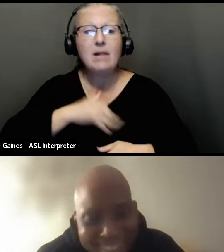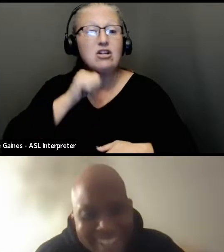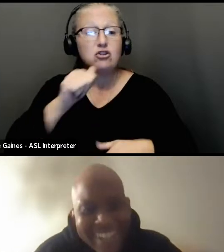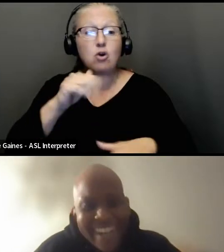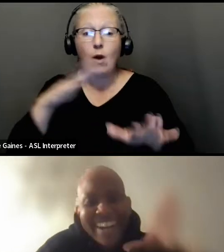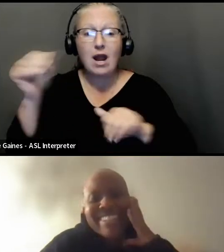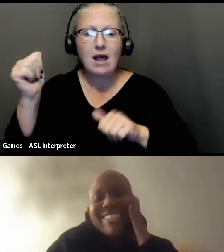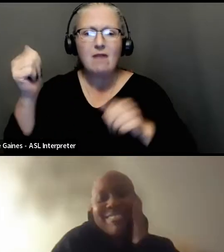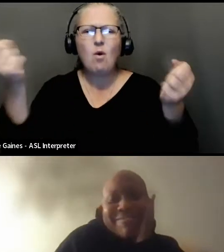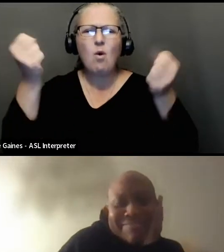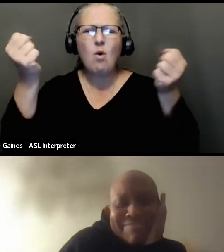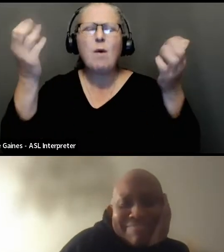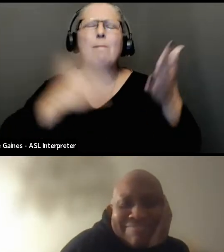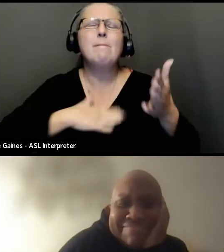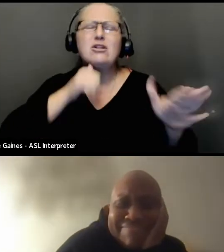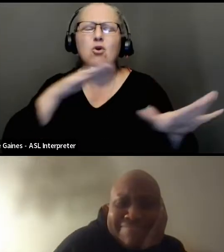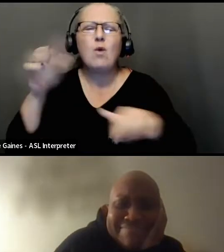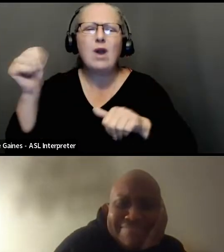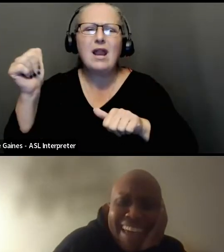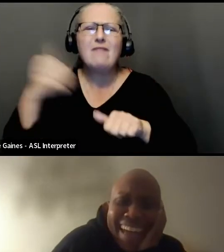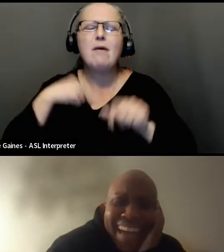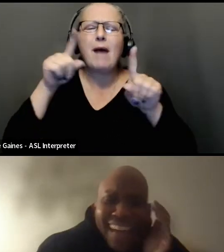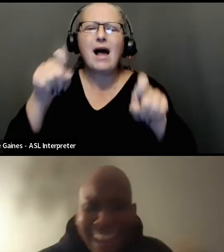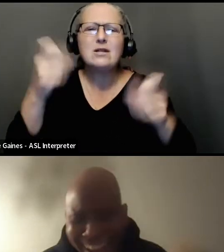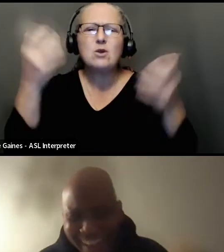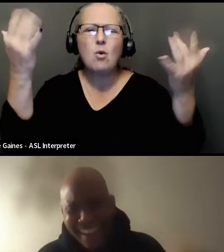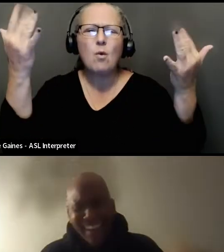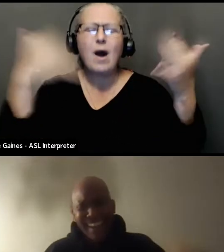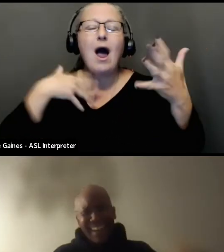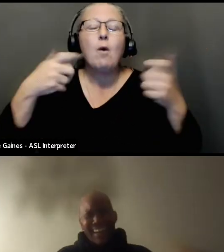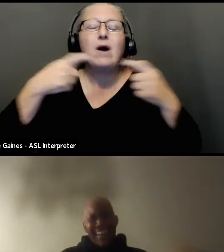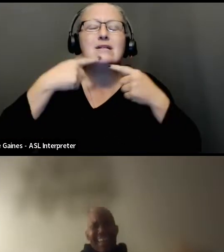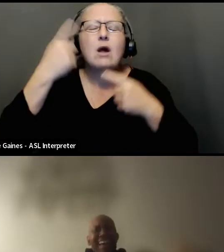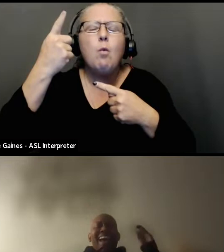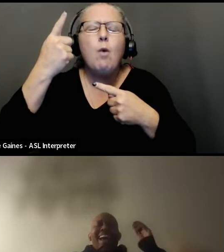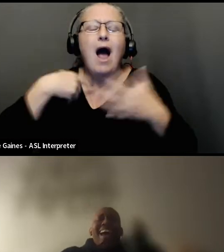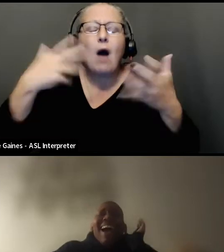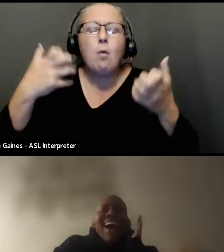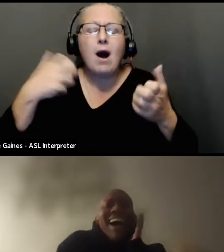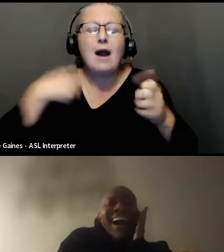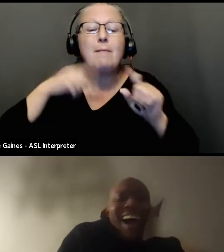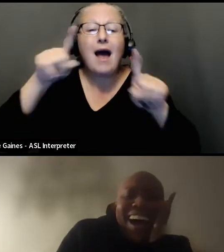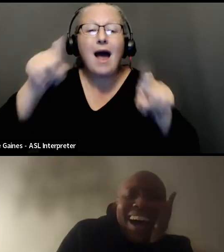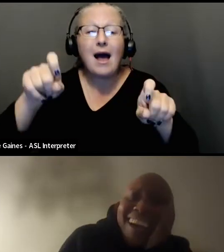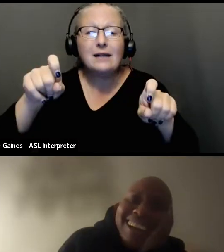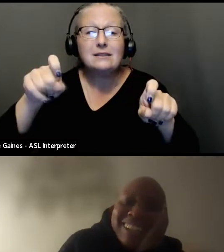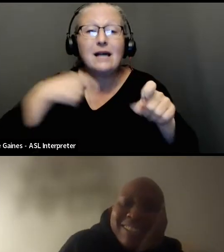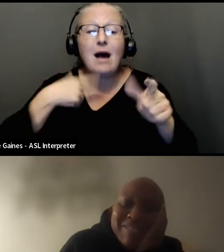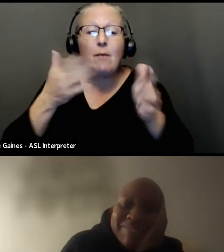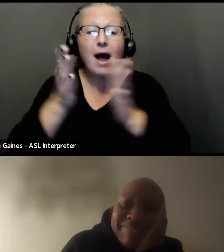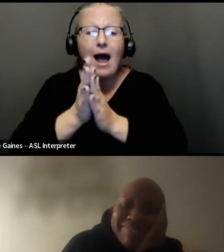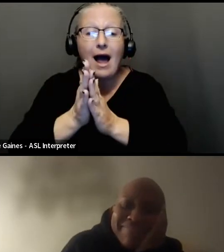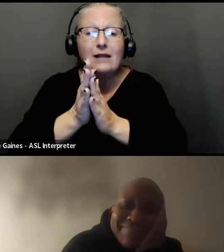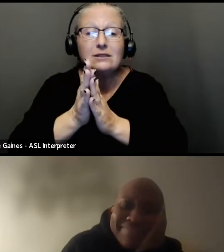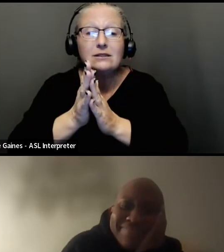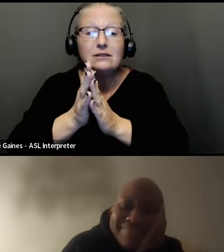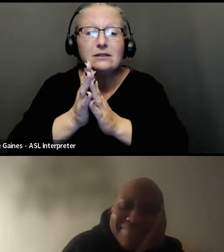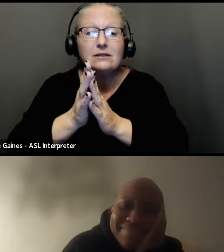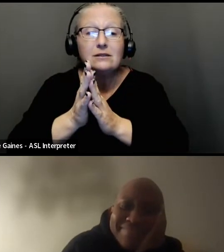leave. Hold on. Please don't leave. I'm going to ask. Wait. I just want to say this one thing. I'm going to ask.